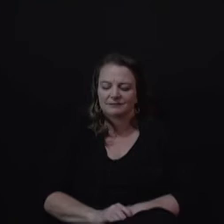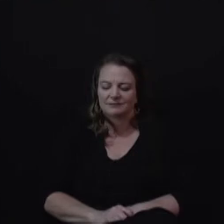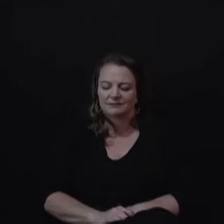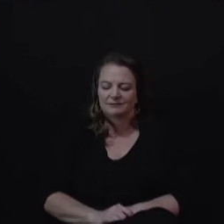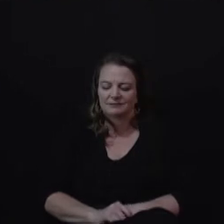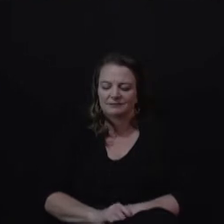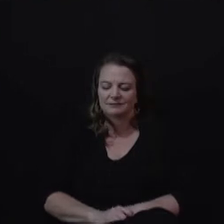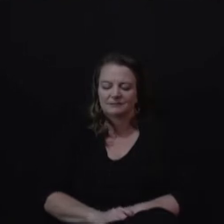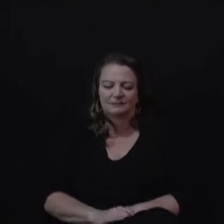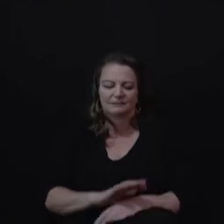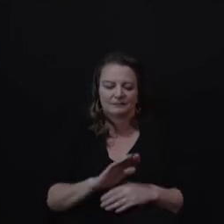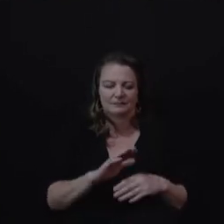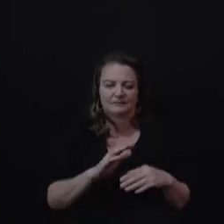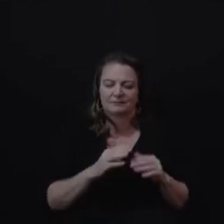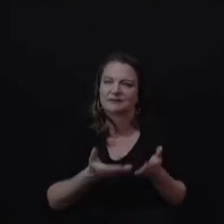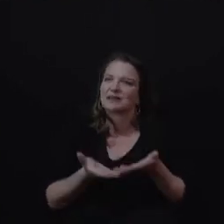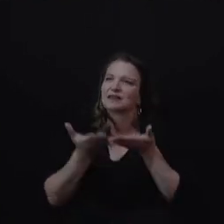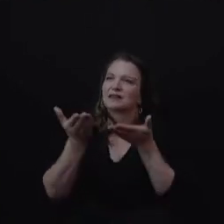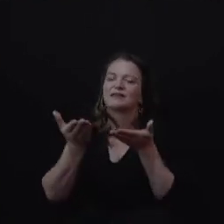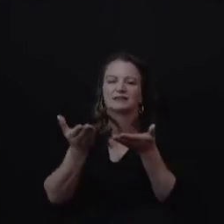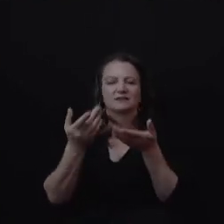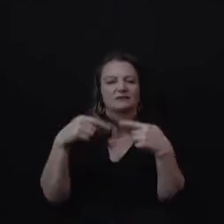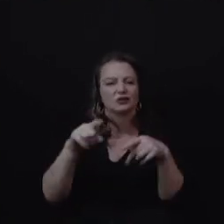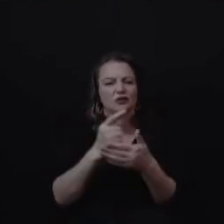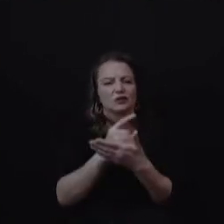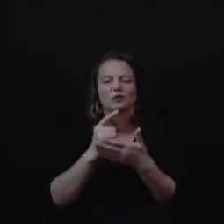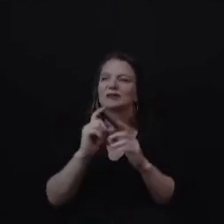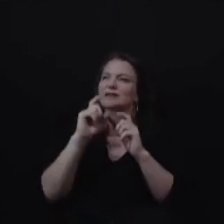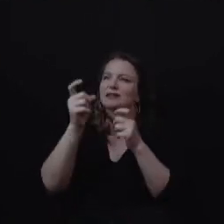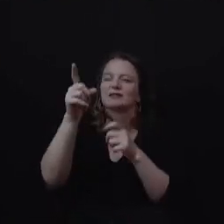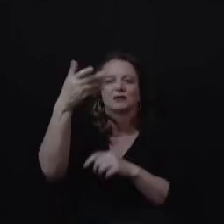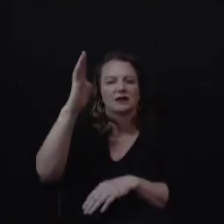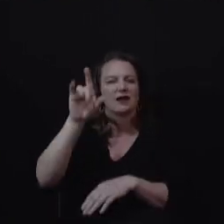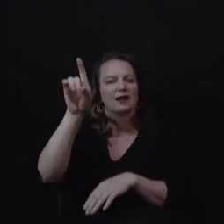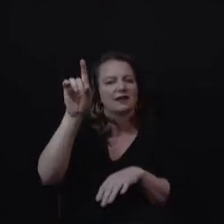Give that to God this week and let Him work His good work